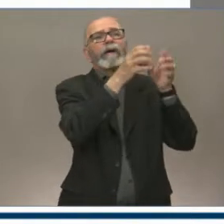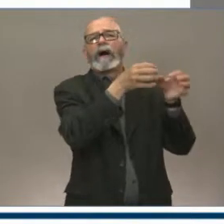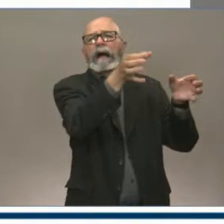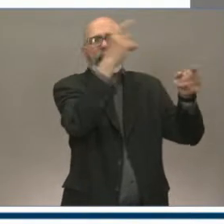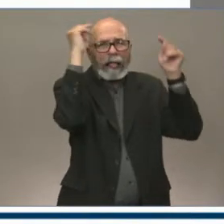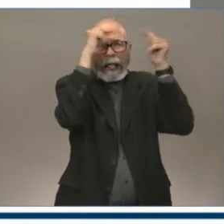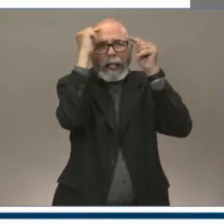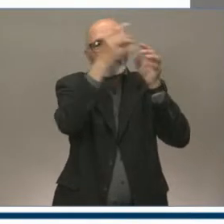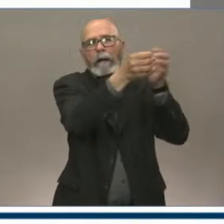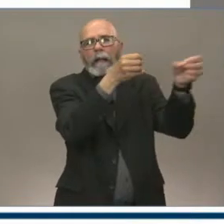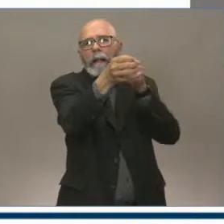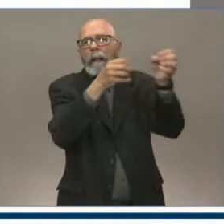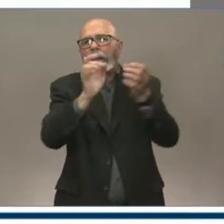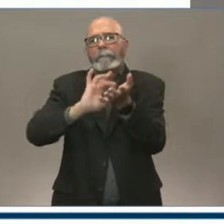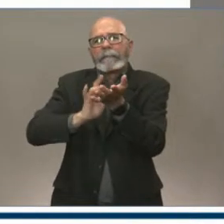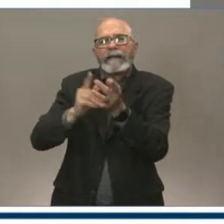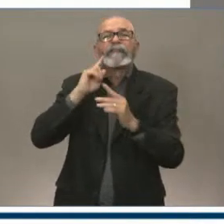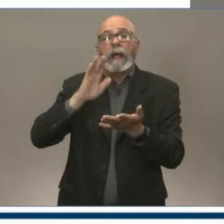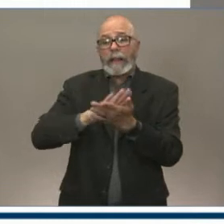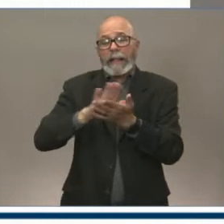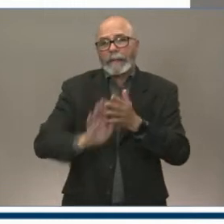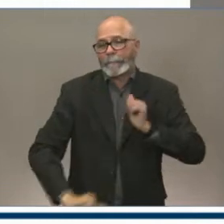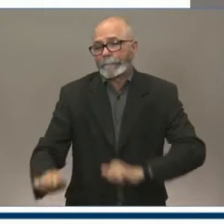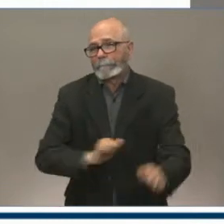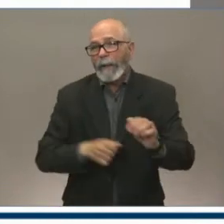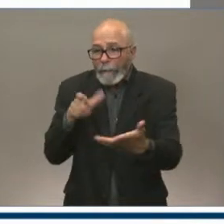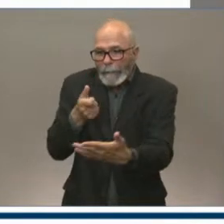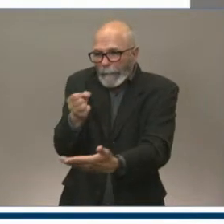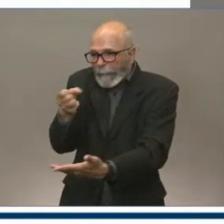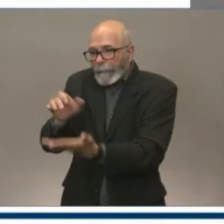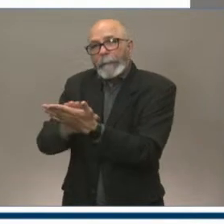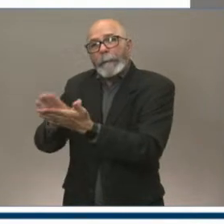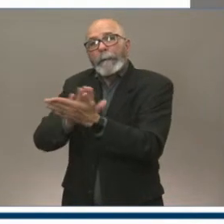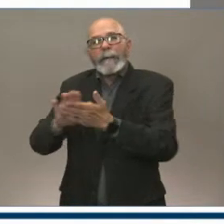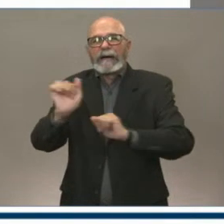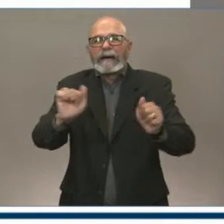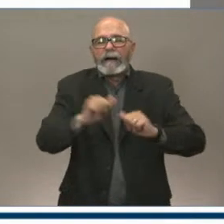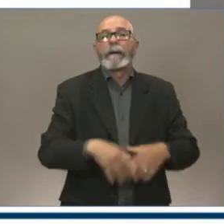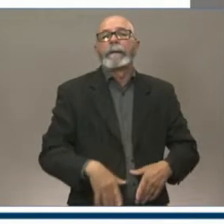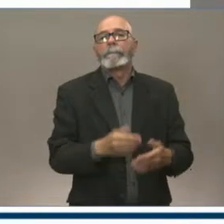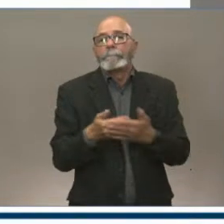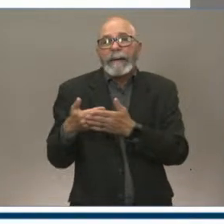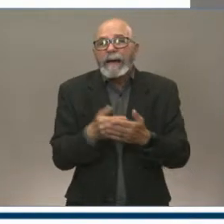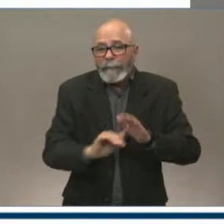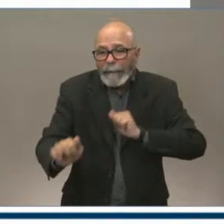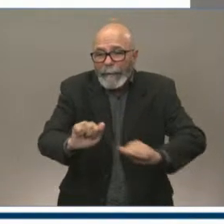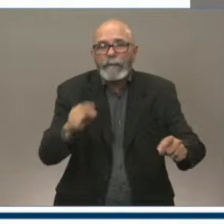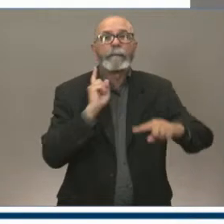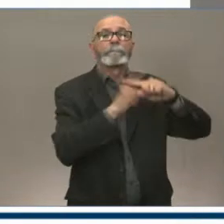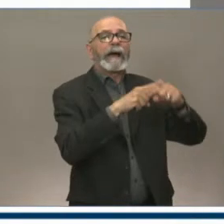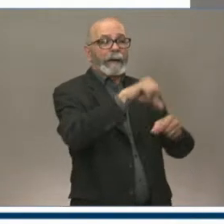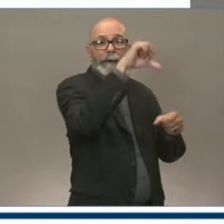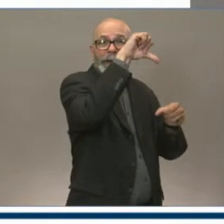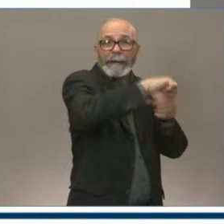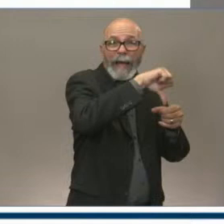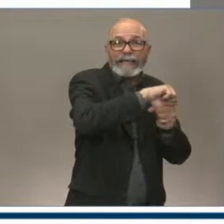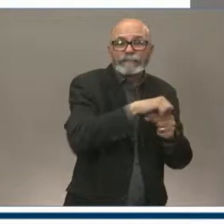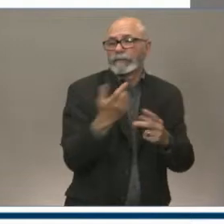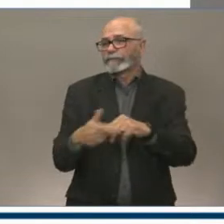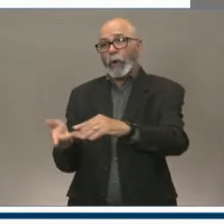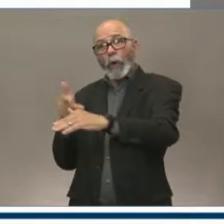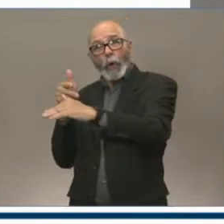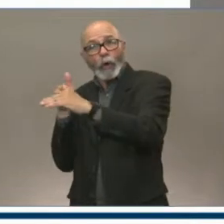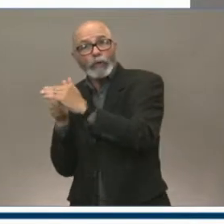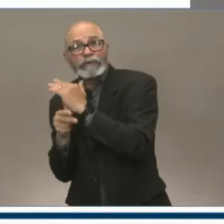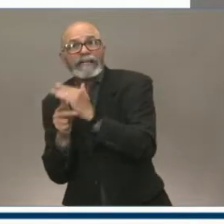products, cleaning products, baby and child products, gas stations and garages, computer and